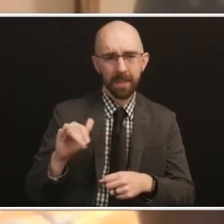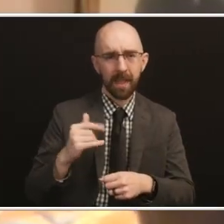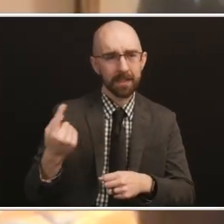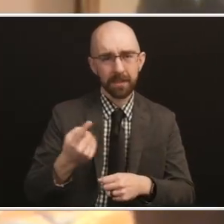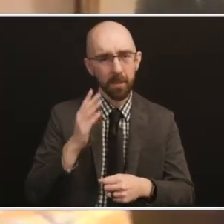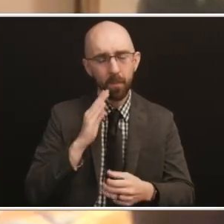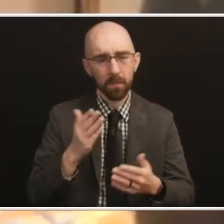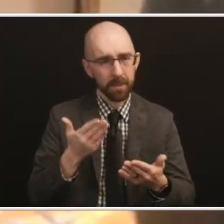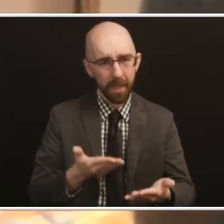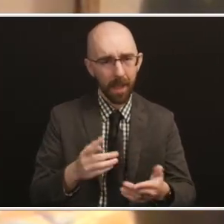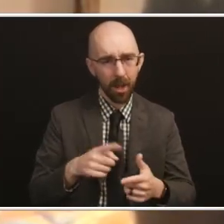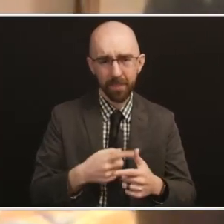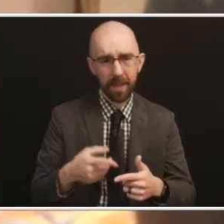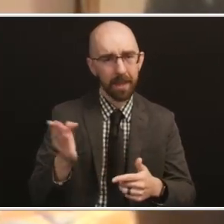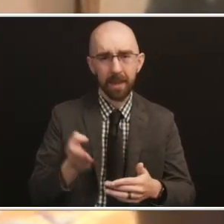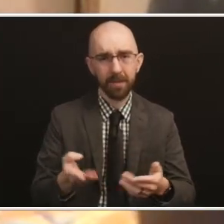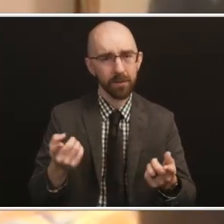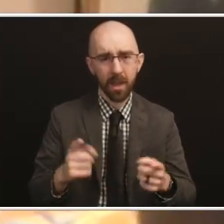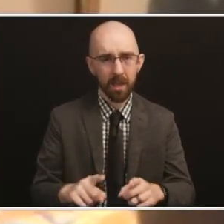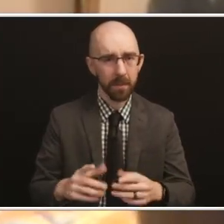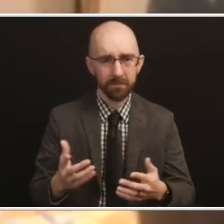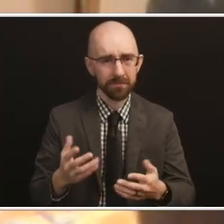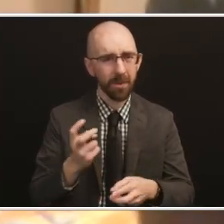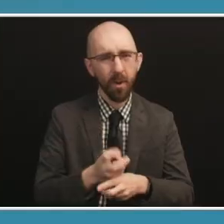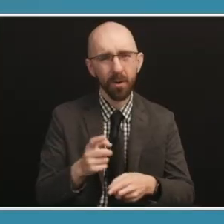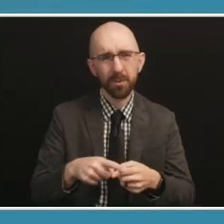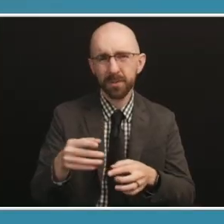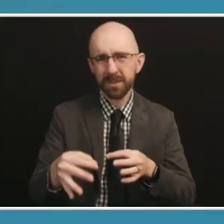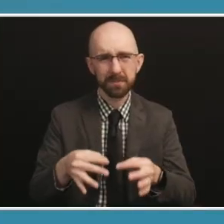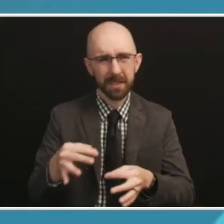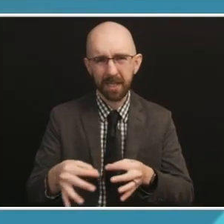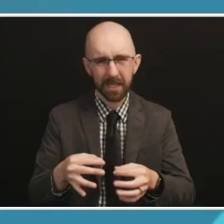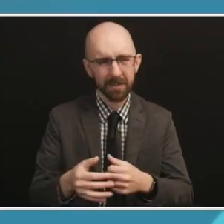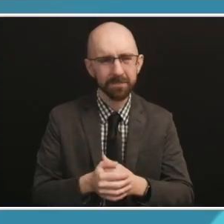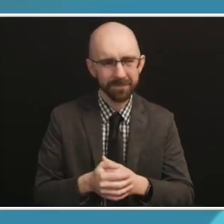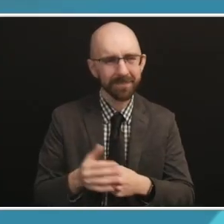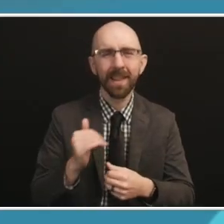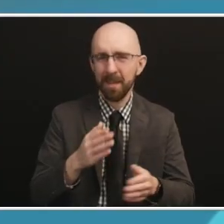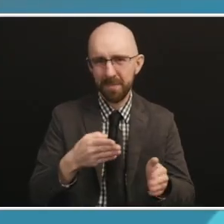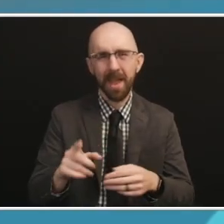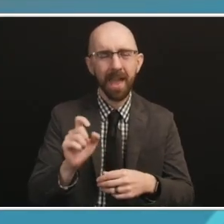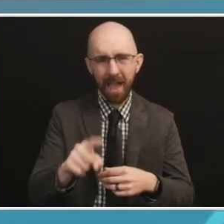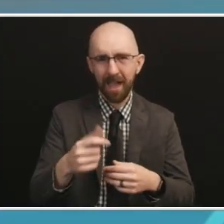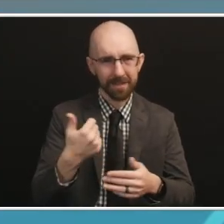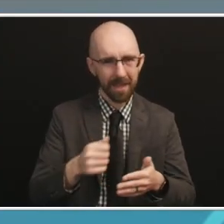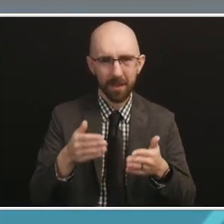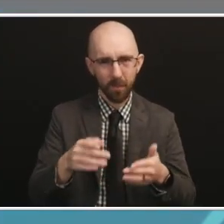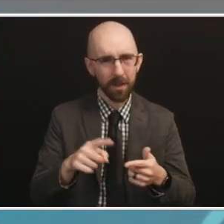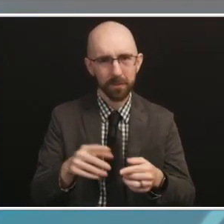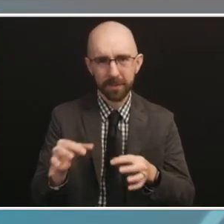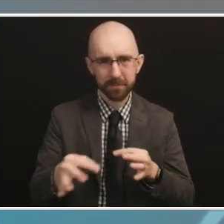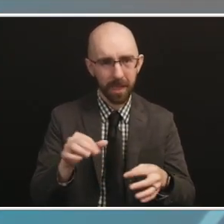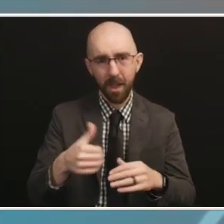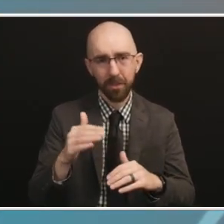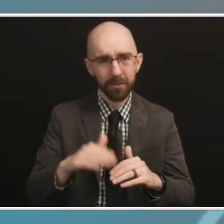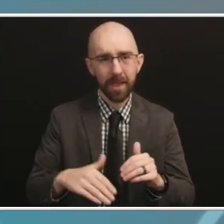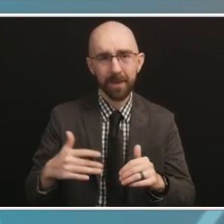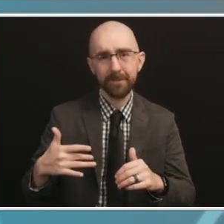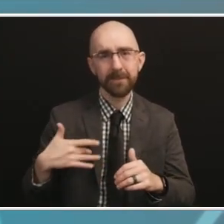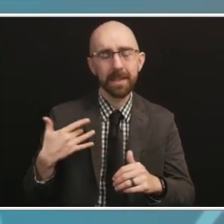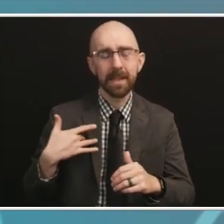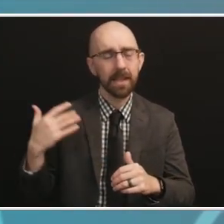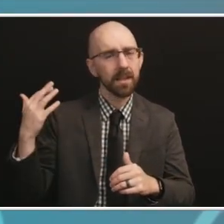there, and it never happened. Okay. It's hard to explain. That's what I was going to ask you. Is there any way to explain it other than it's a feeling? Like, does it feel